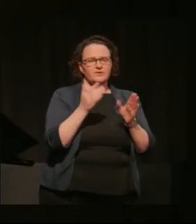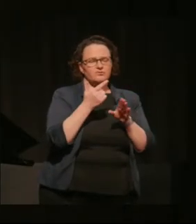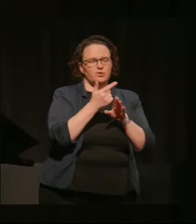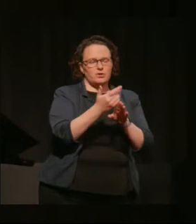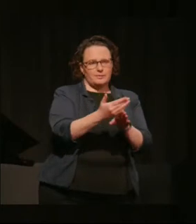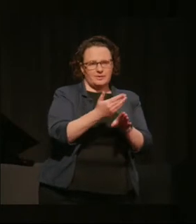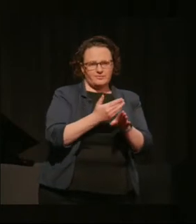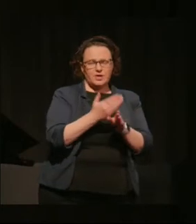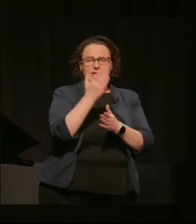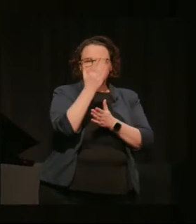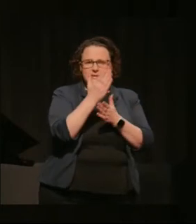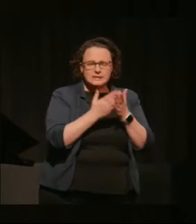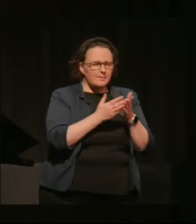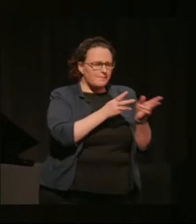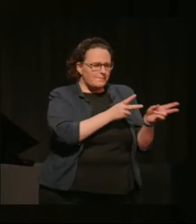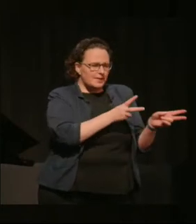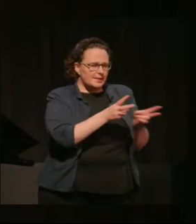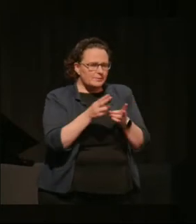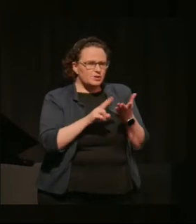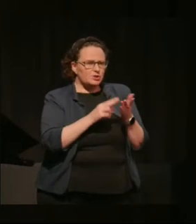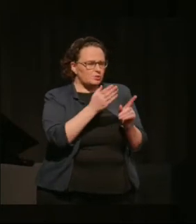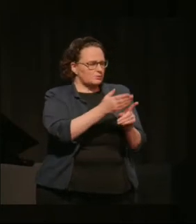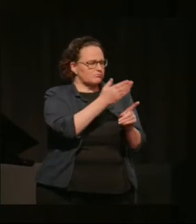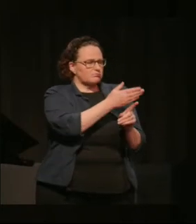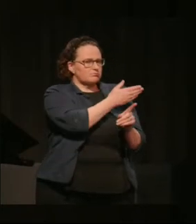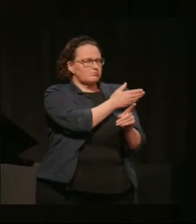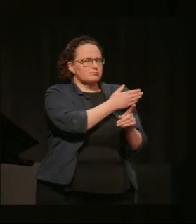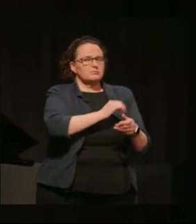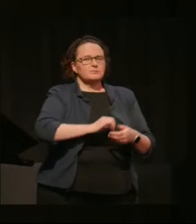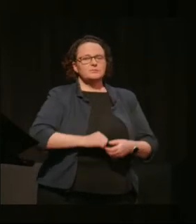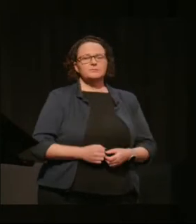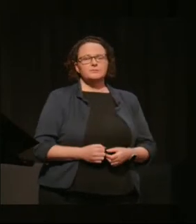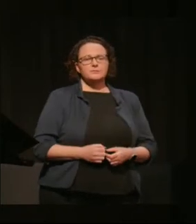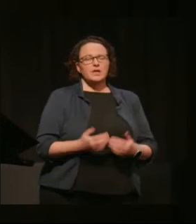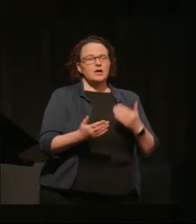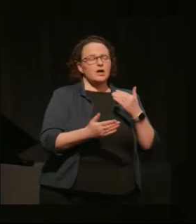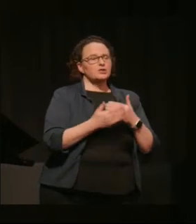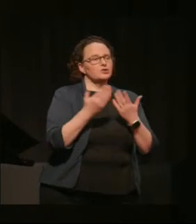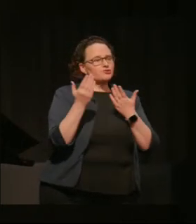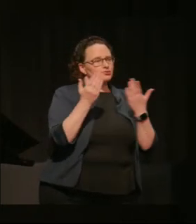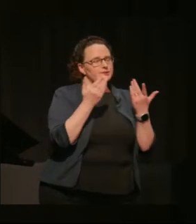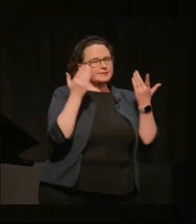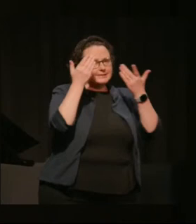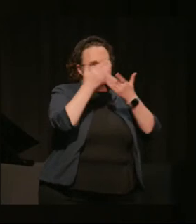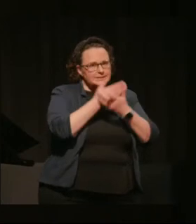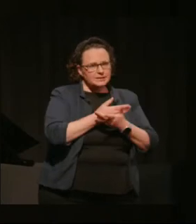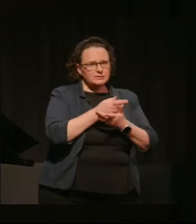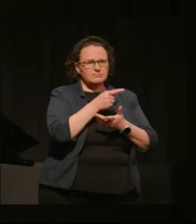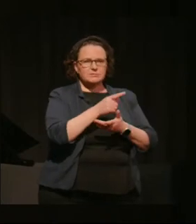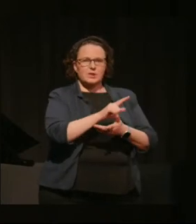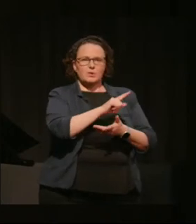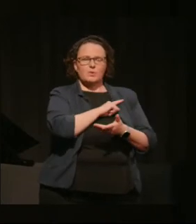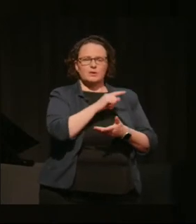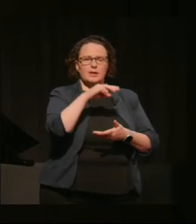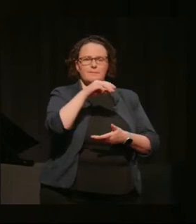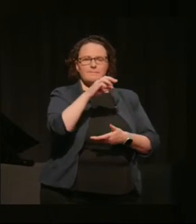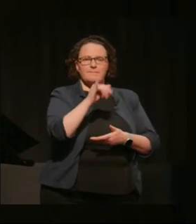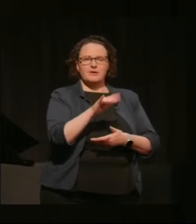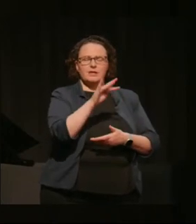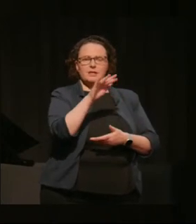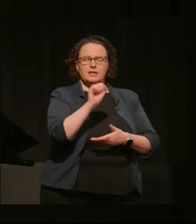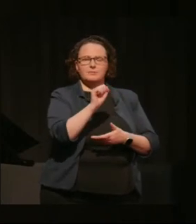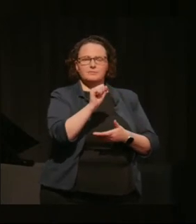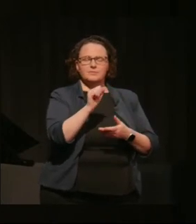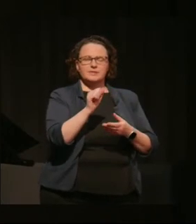Some footage has been used from previous years. Our youth readers this evening are all winners of the Mary Elms Prize